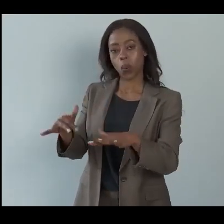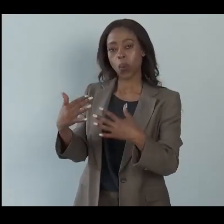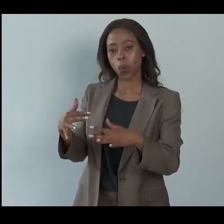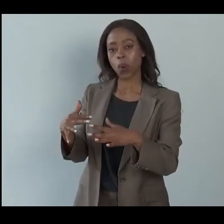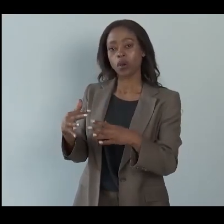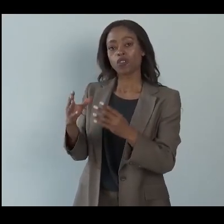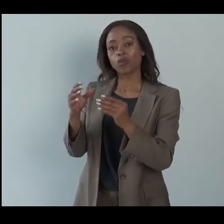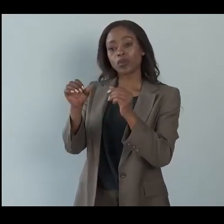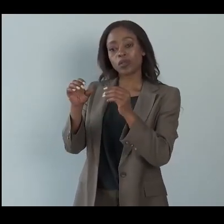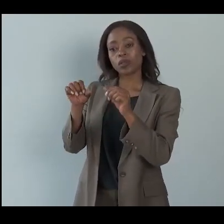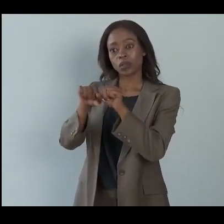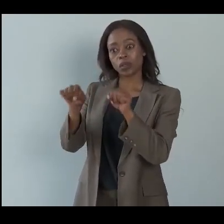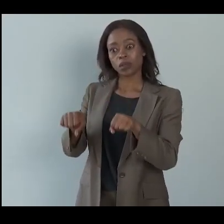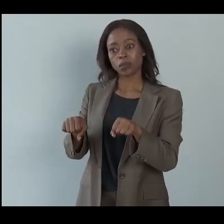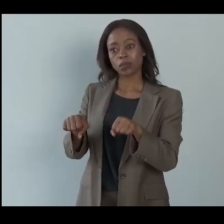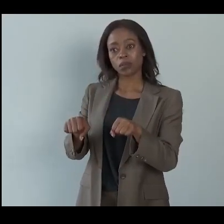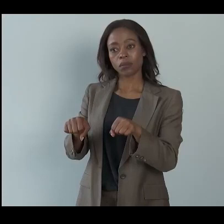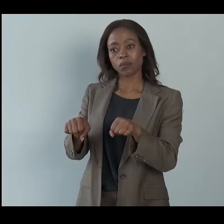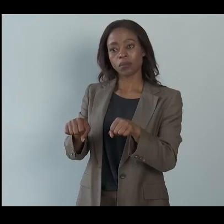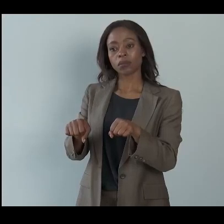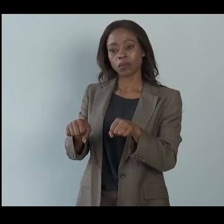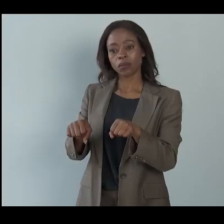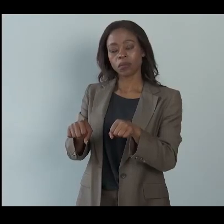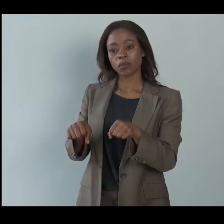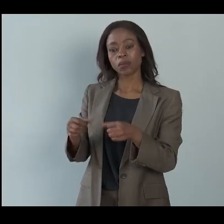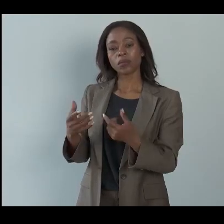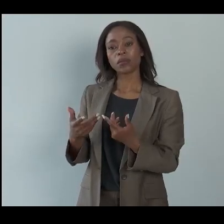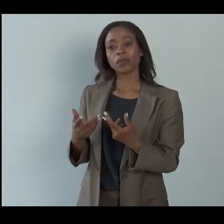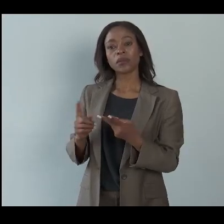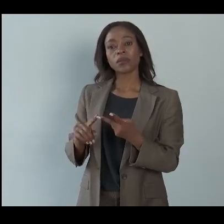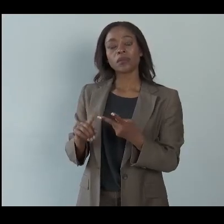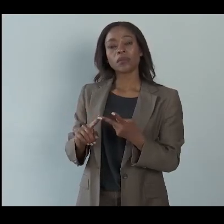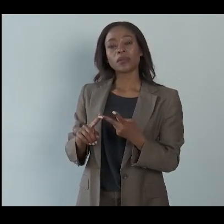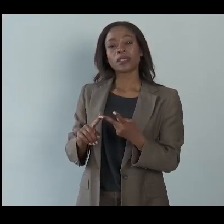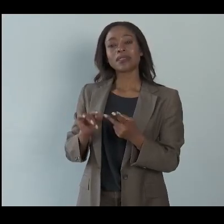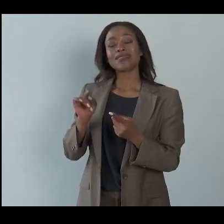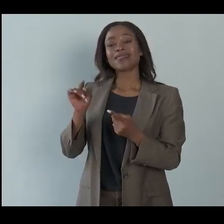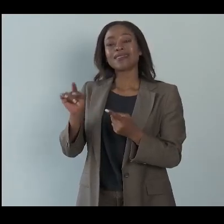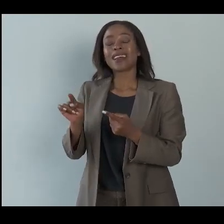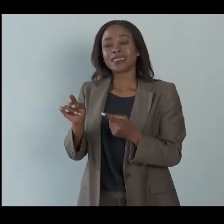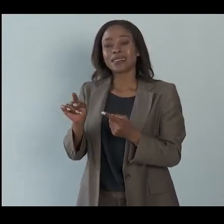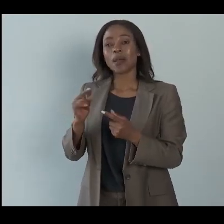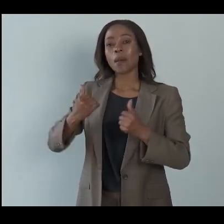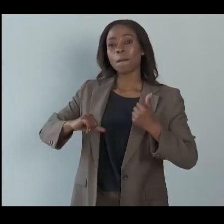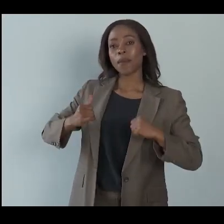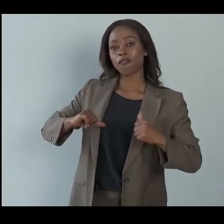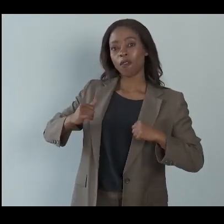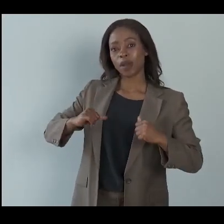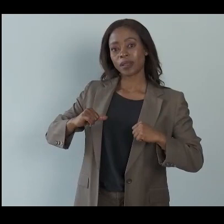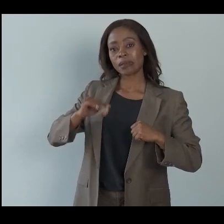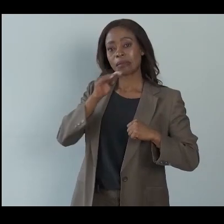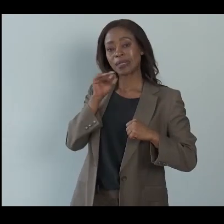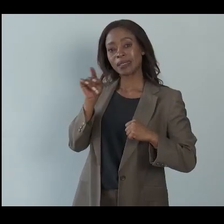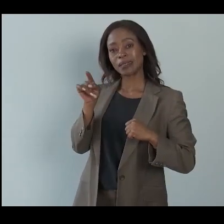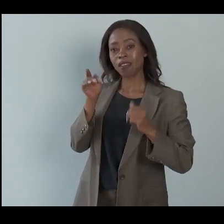transformation. In our operational overview, Werner focused on EBITDA performance. In this slide, I will focus